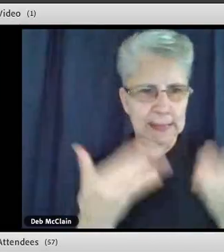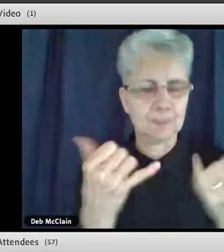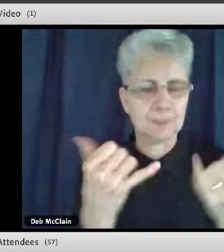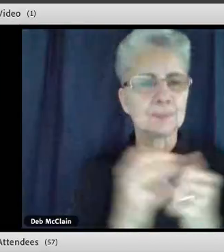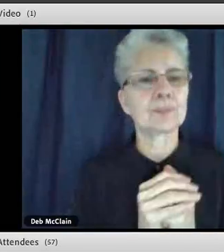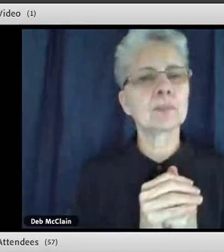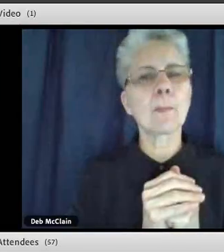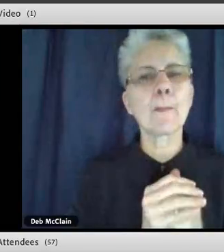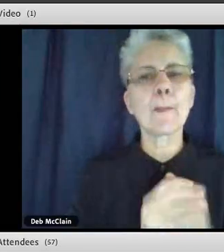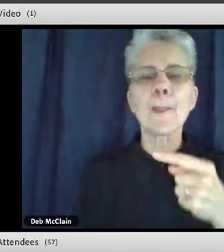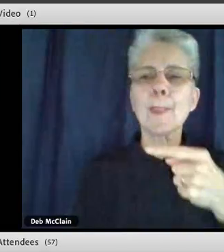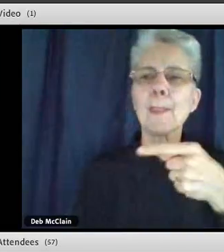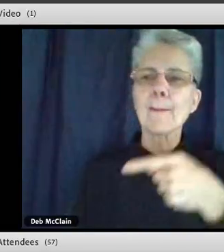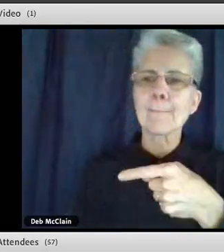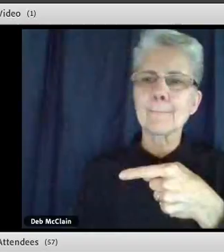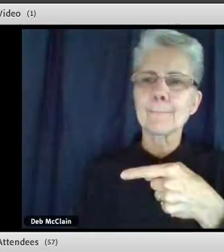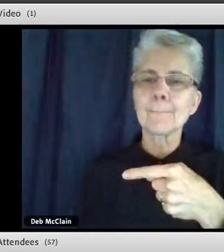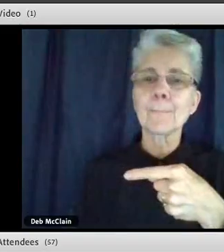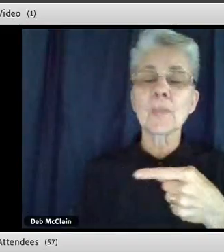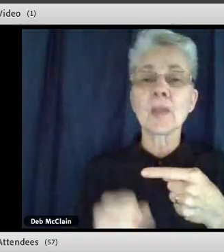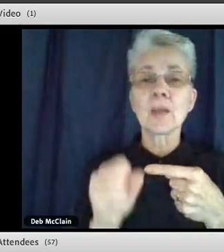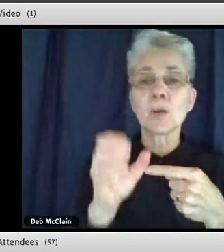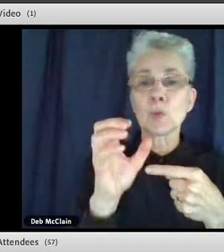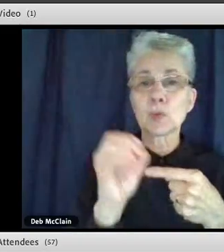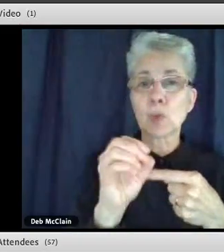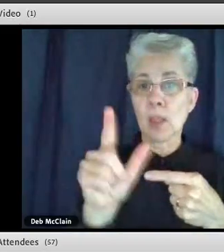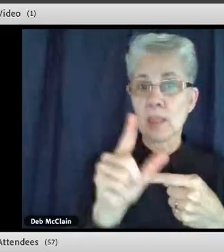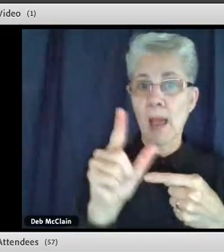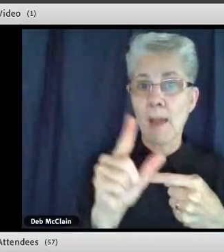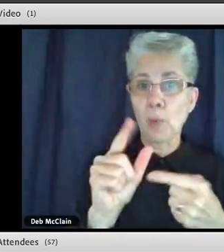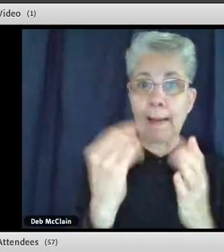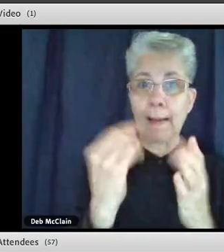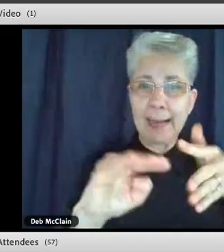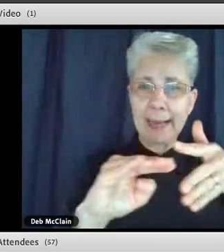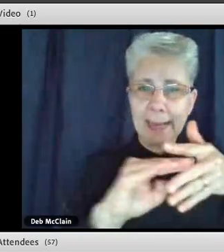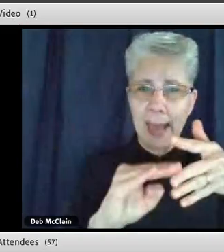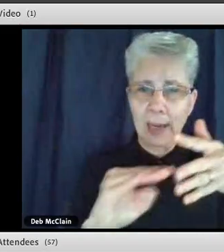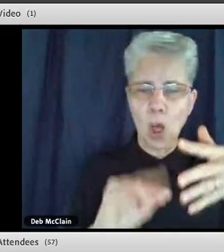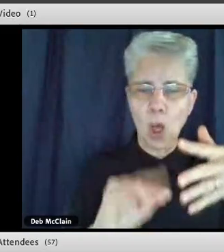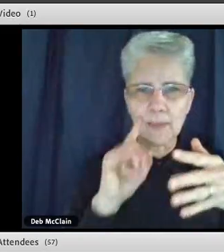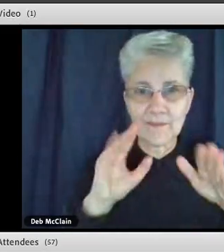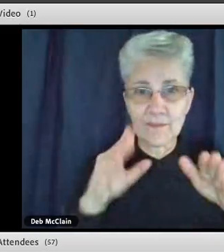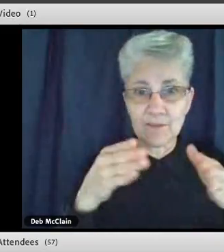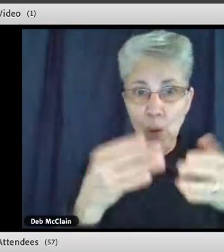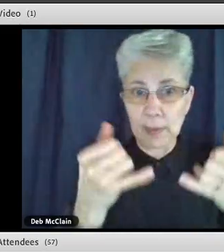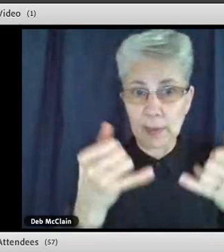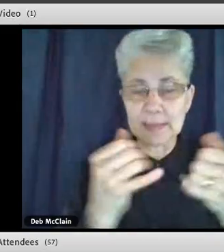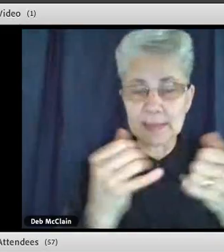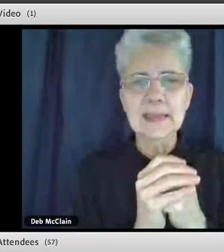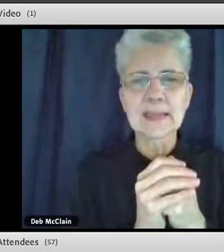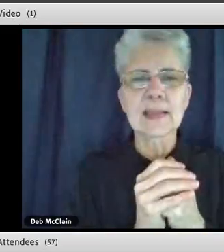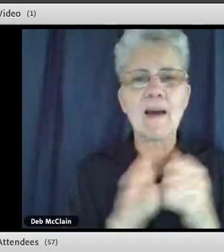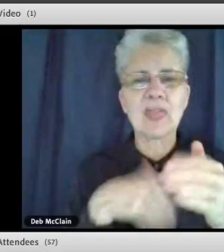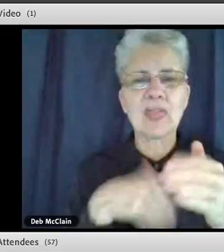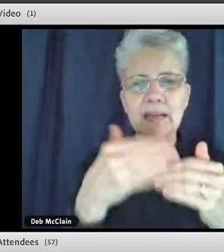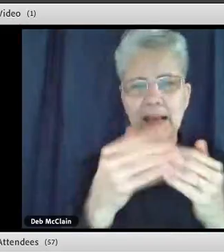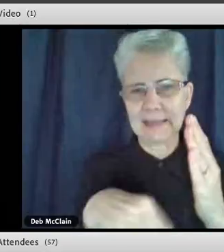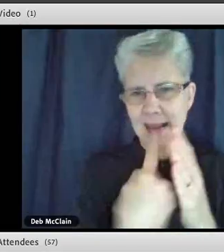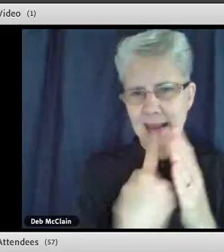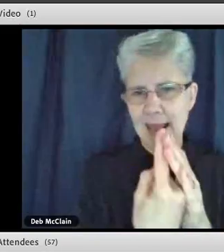So, all right. So, library catalogs. that's the focus of the next